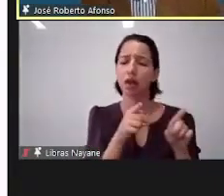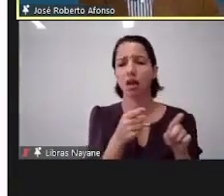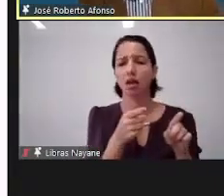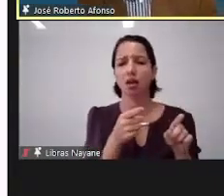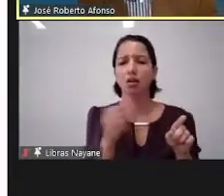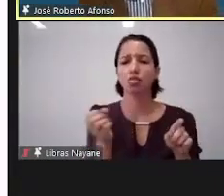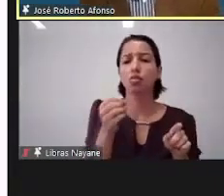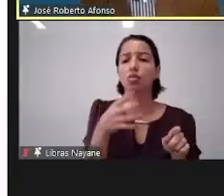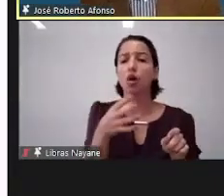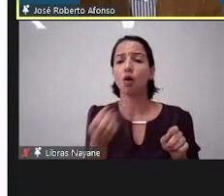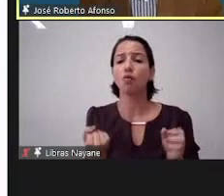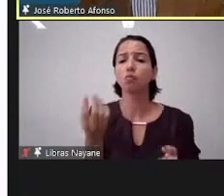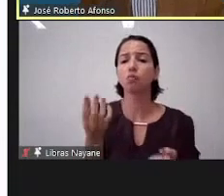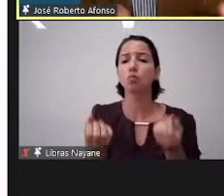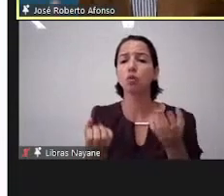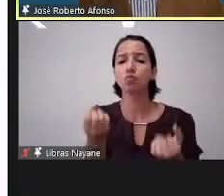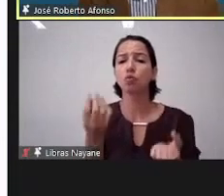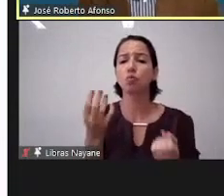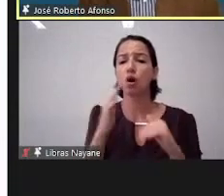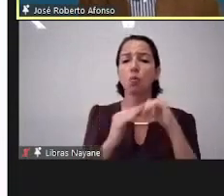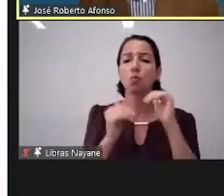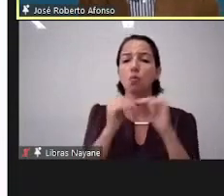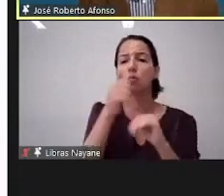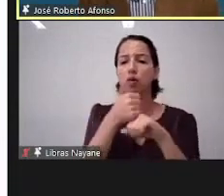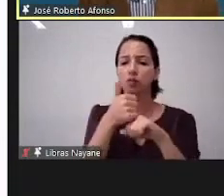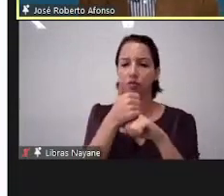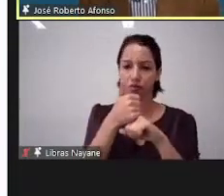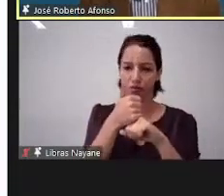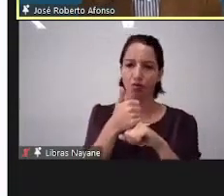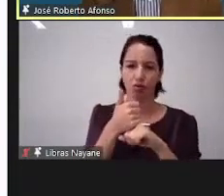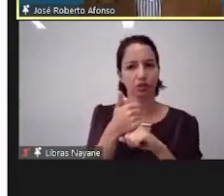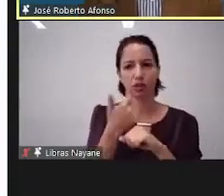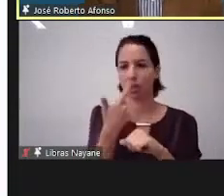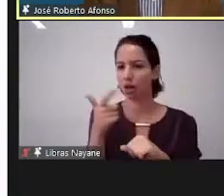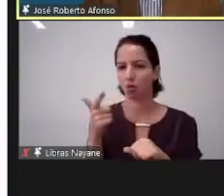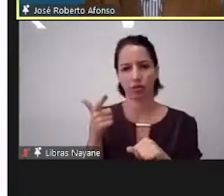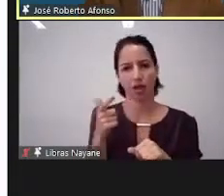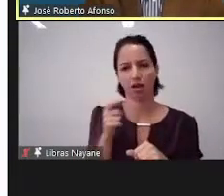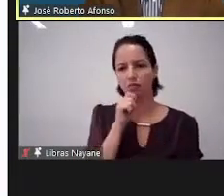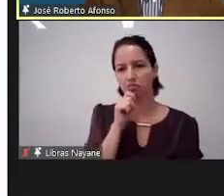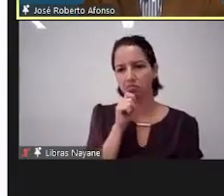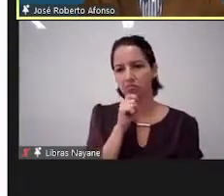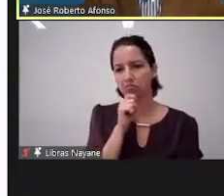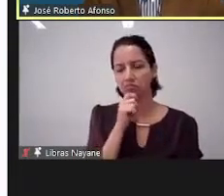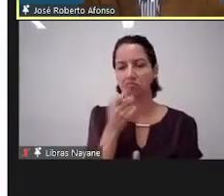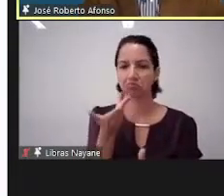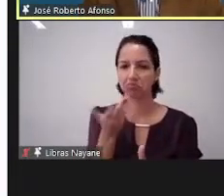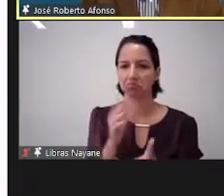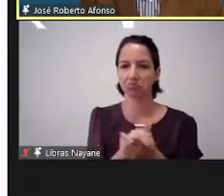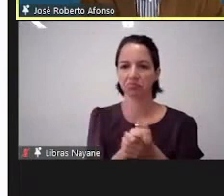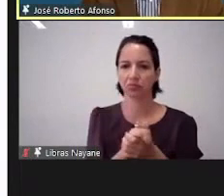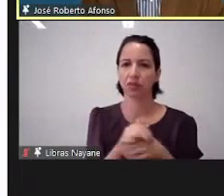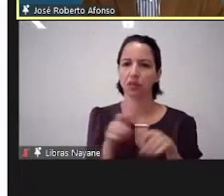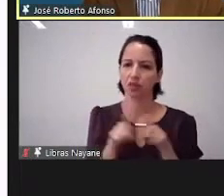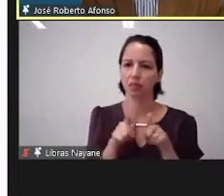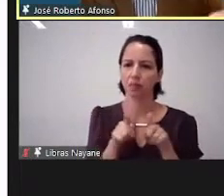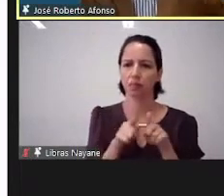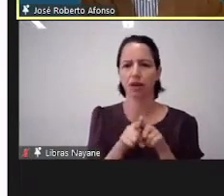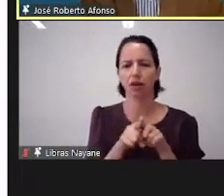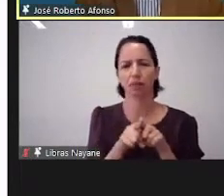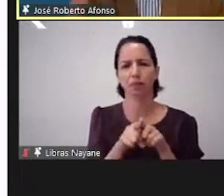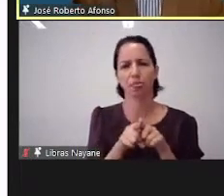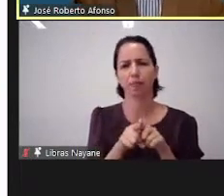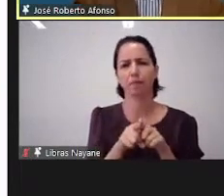qualifications, new skills, new professions. Many of them even have not been